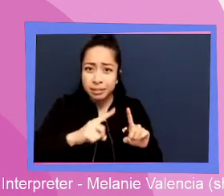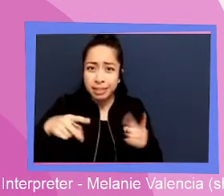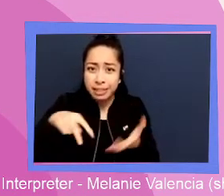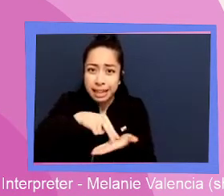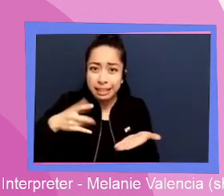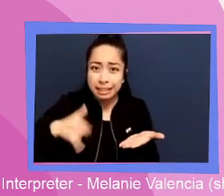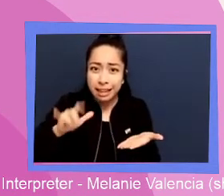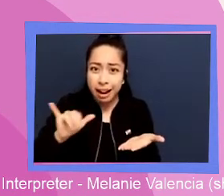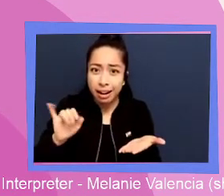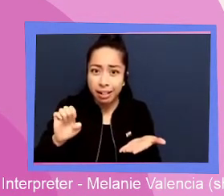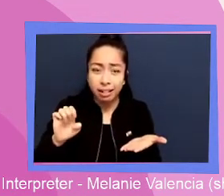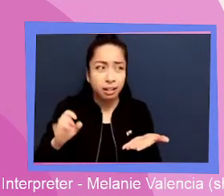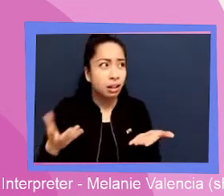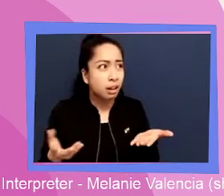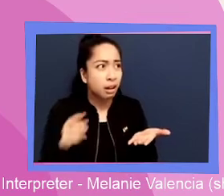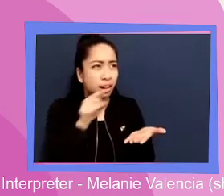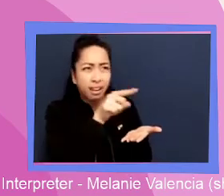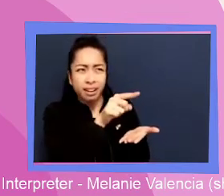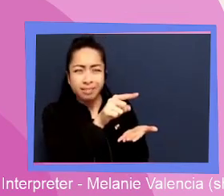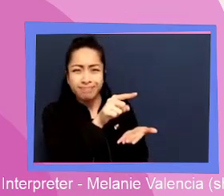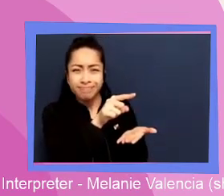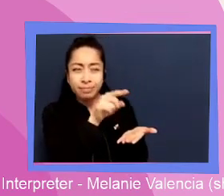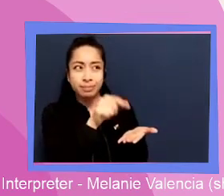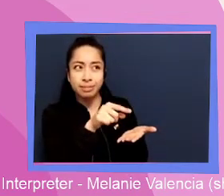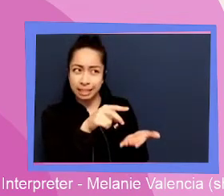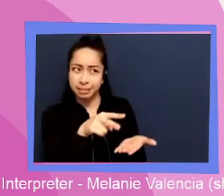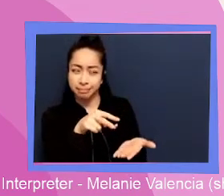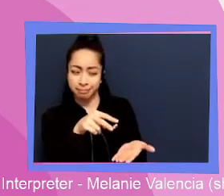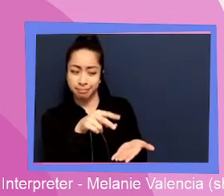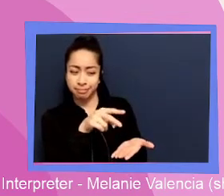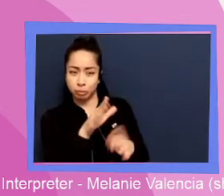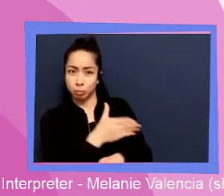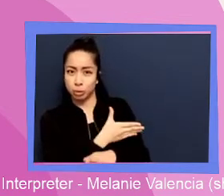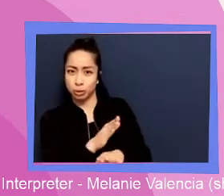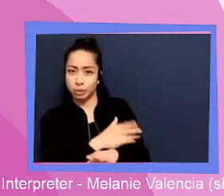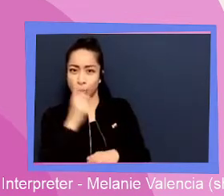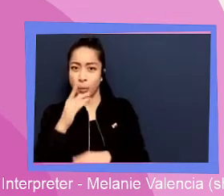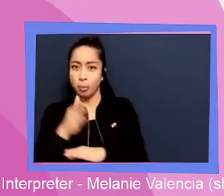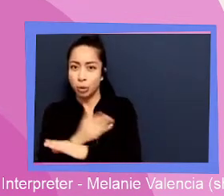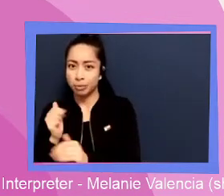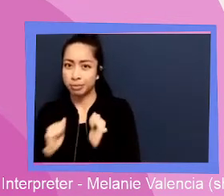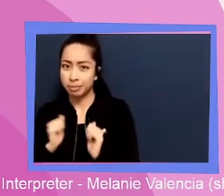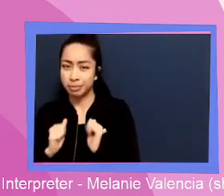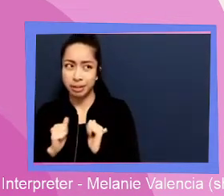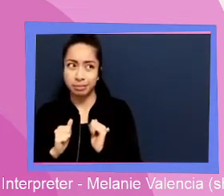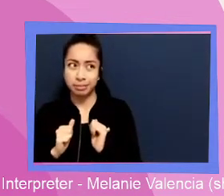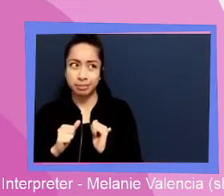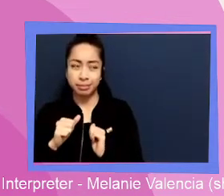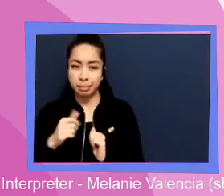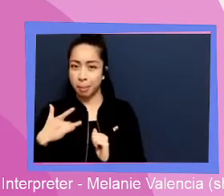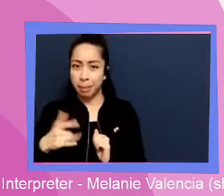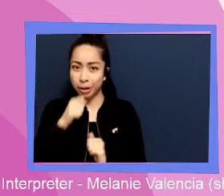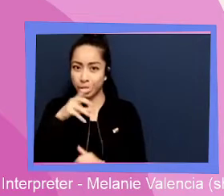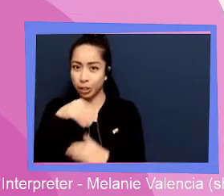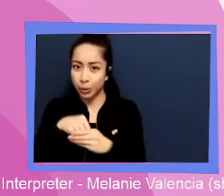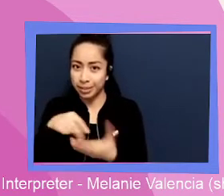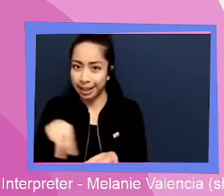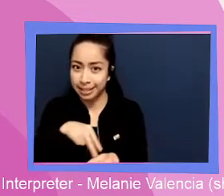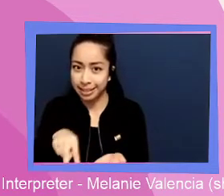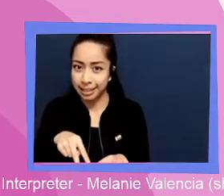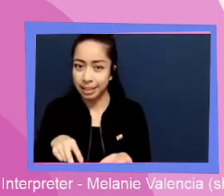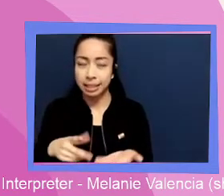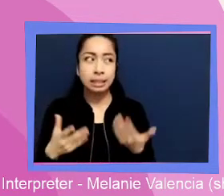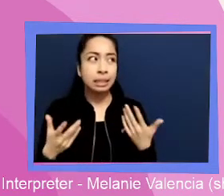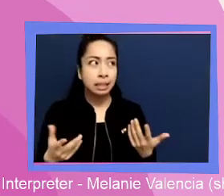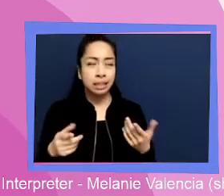that, as far as I knew of the musical, was normally performed standing perfectly still. But then, there was nothing